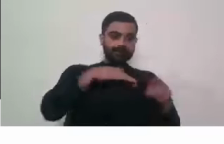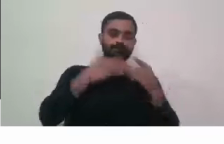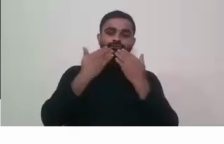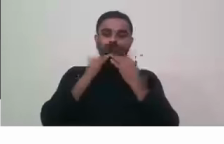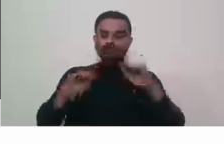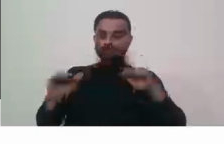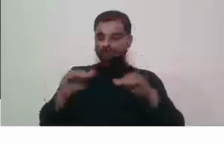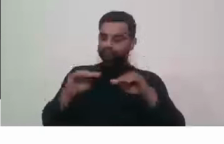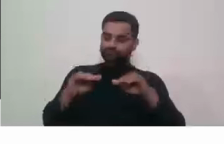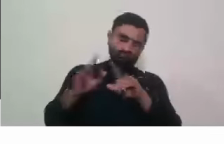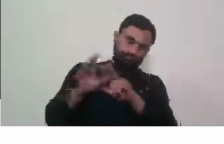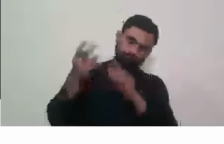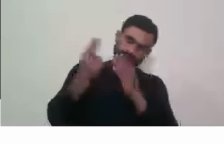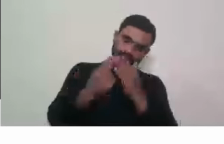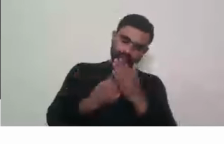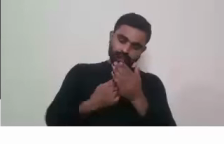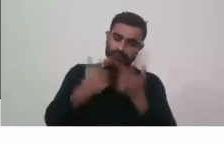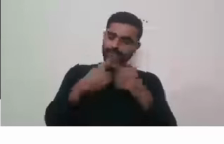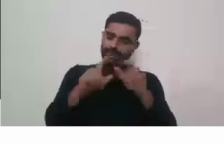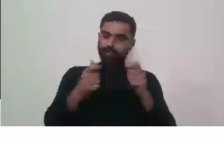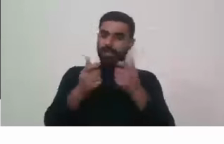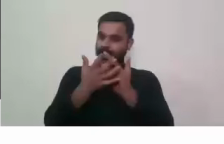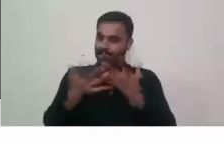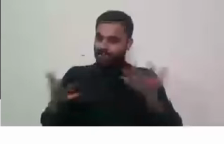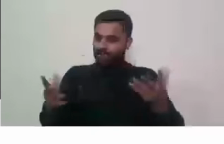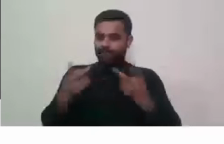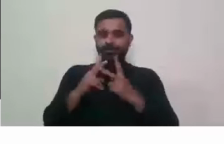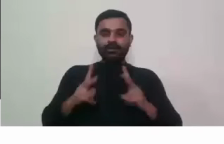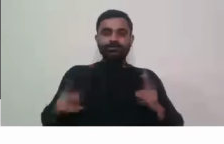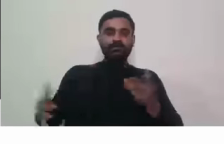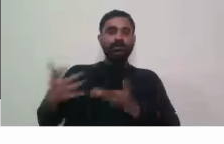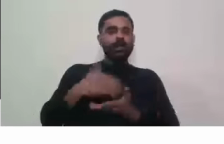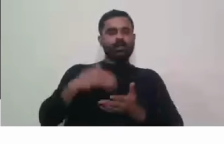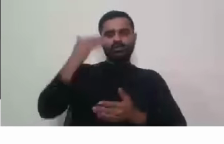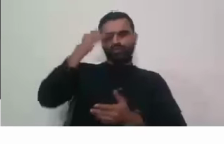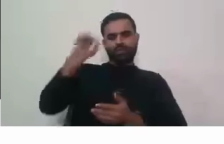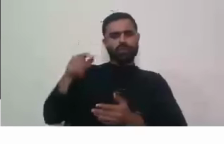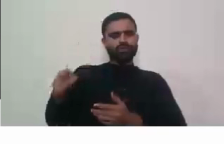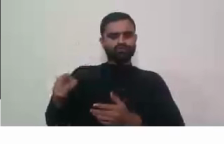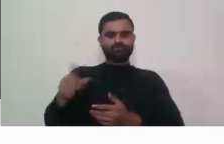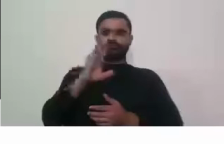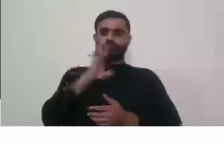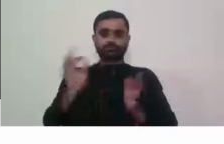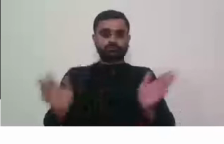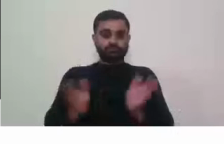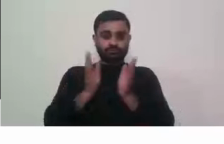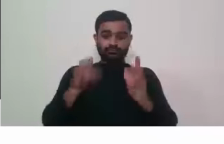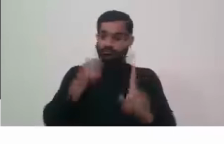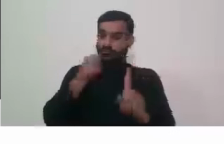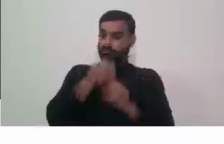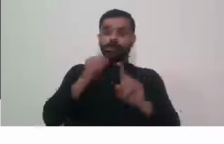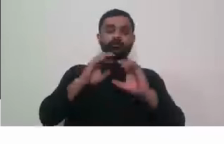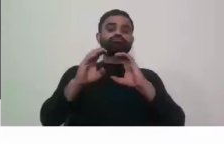able to draw upon all the linguistic resources of different languages they know, and which actually promotes effective